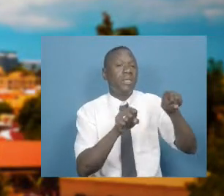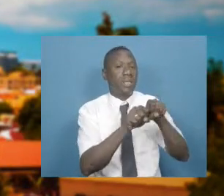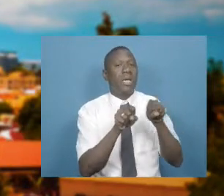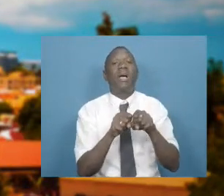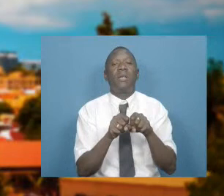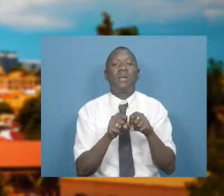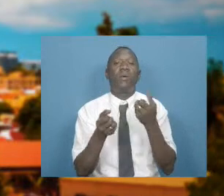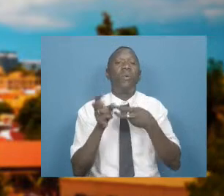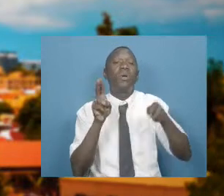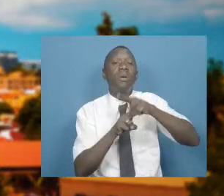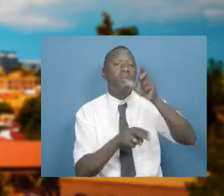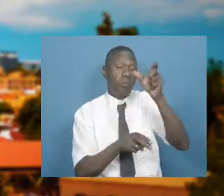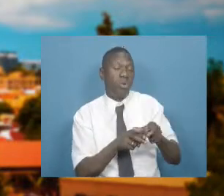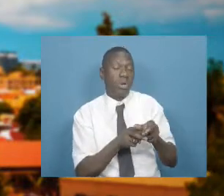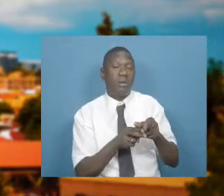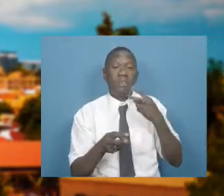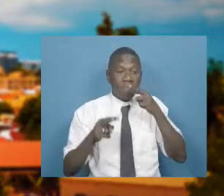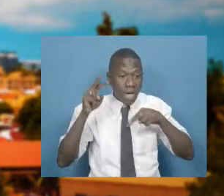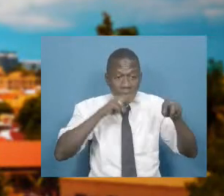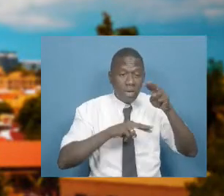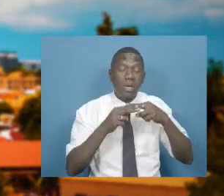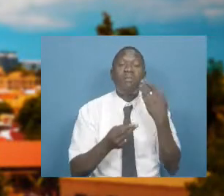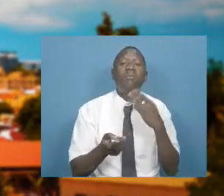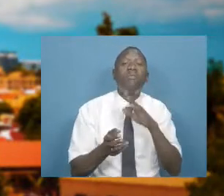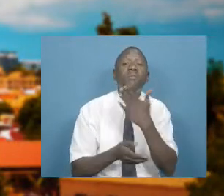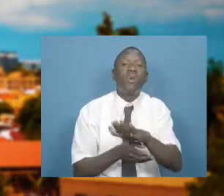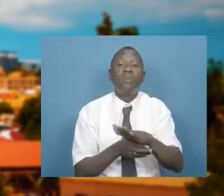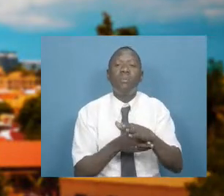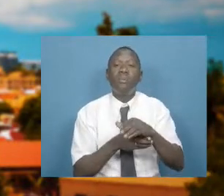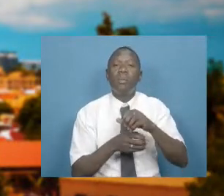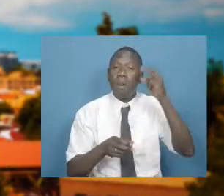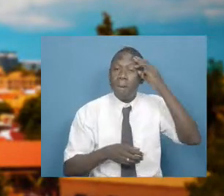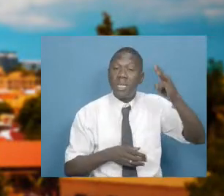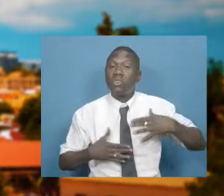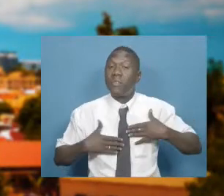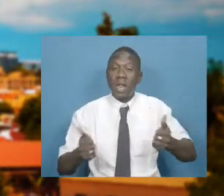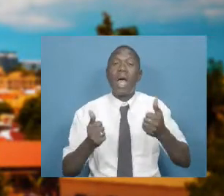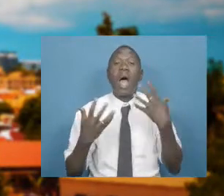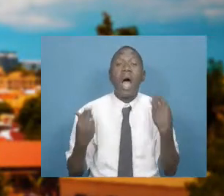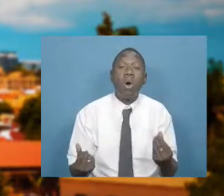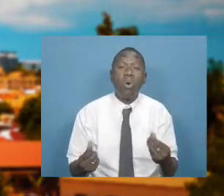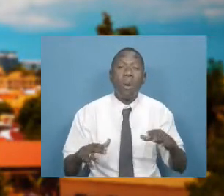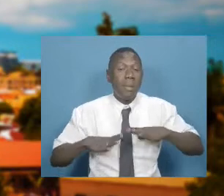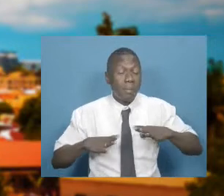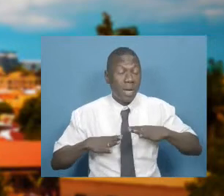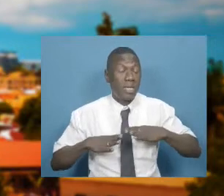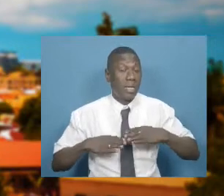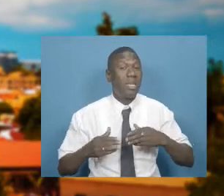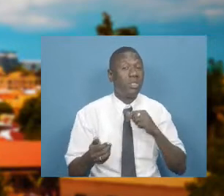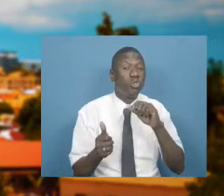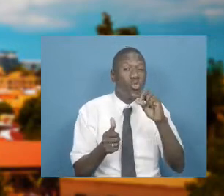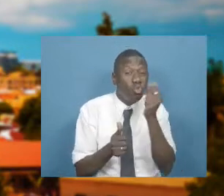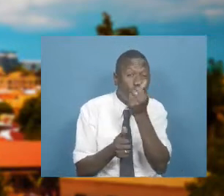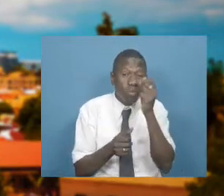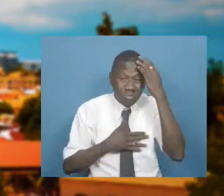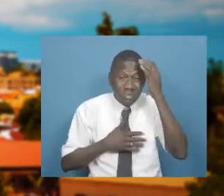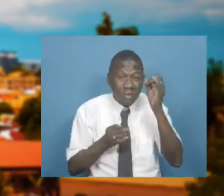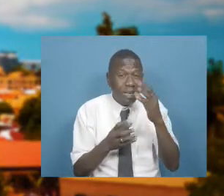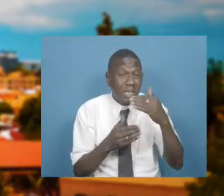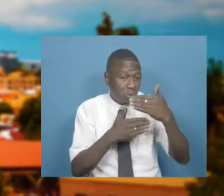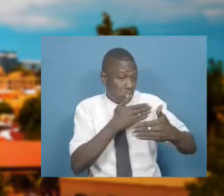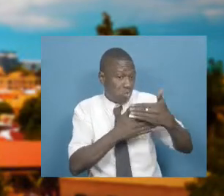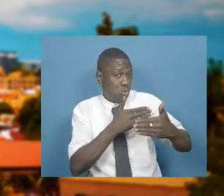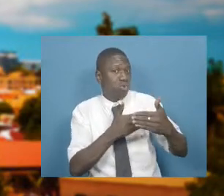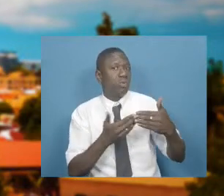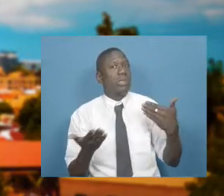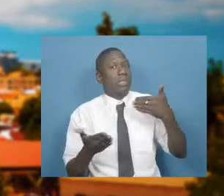Reporters have been finding out from the Ministry of Health how prepared are they as the new variant draws closer to home. And this